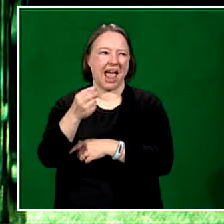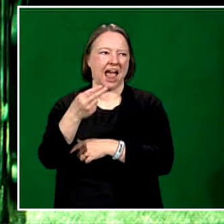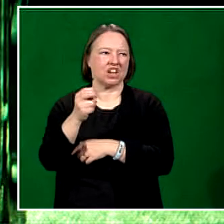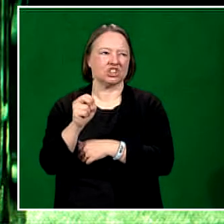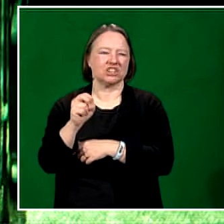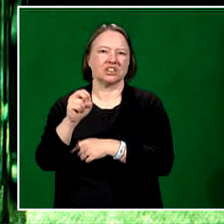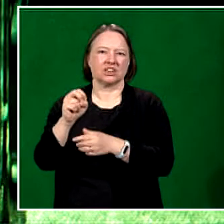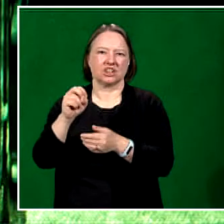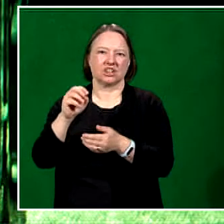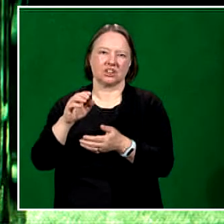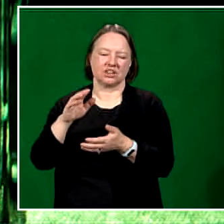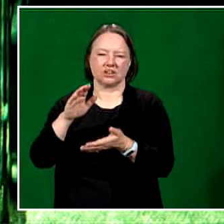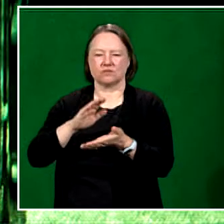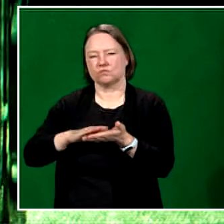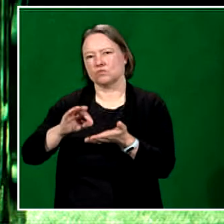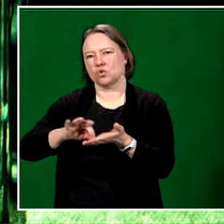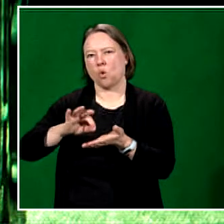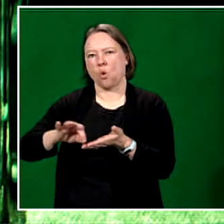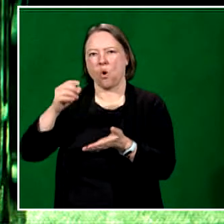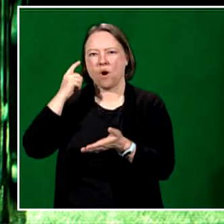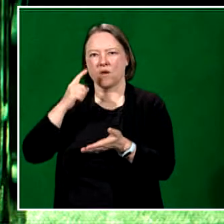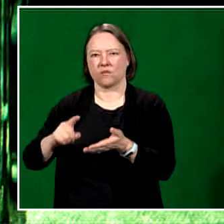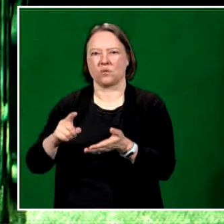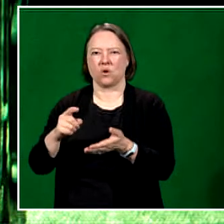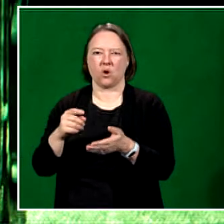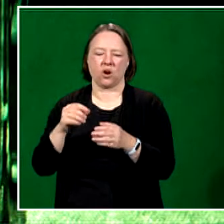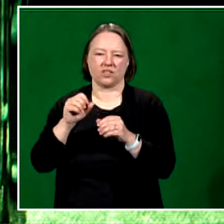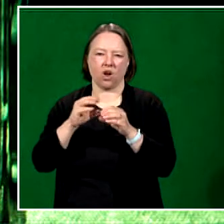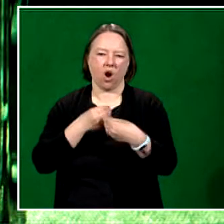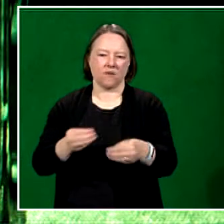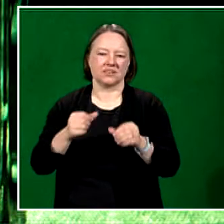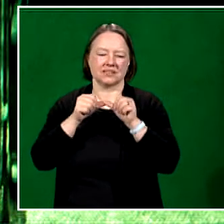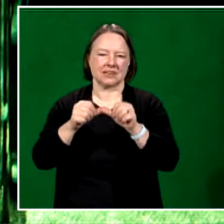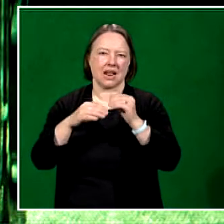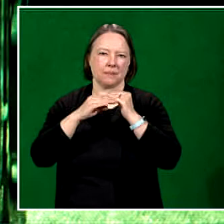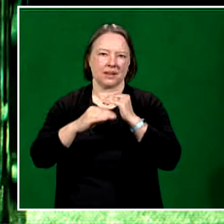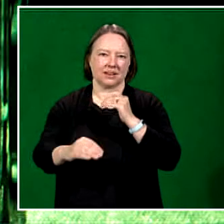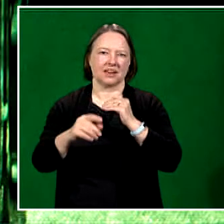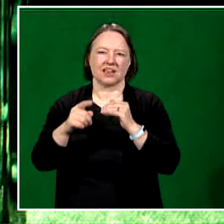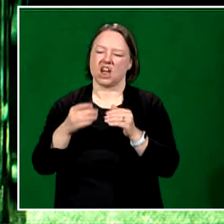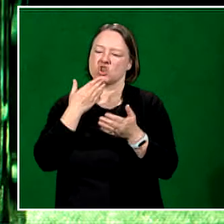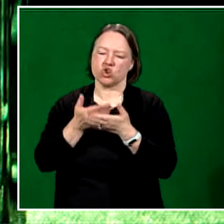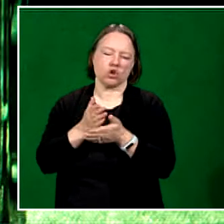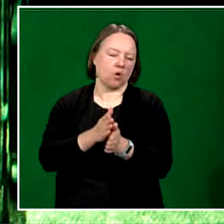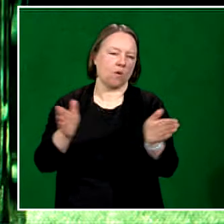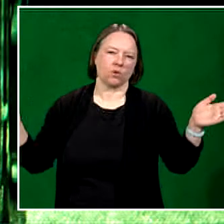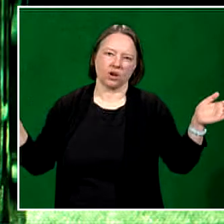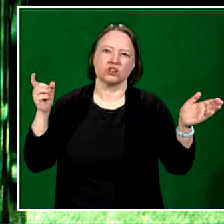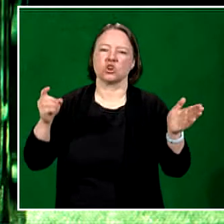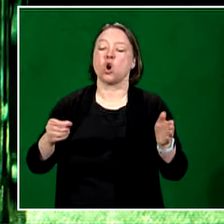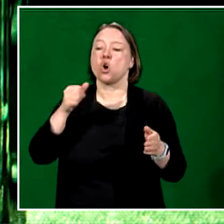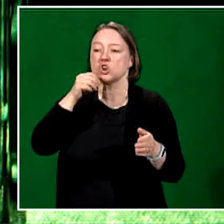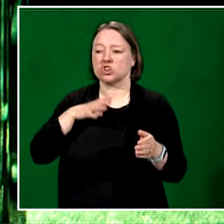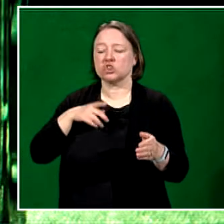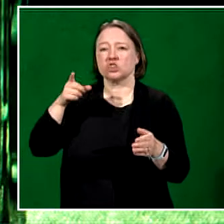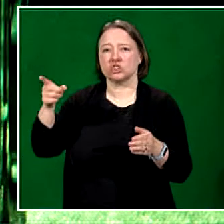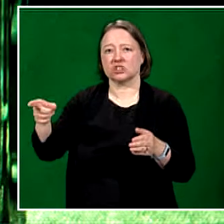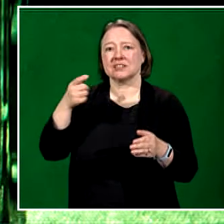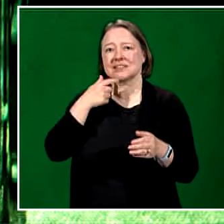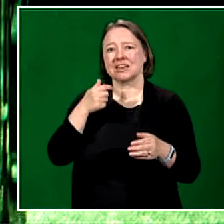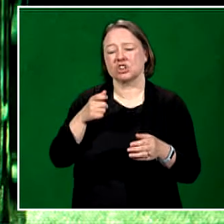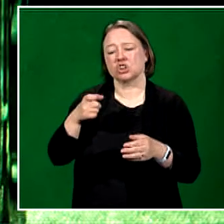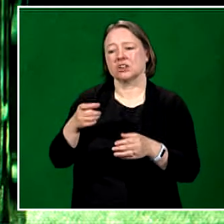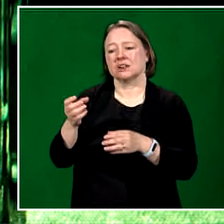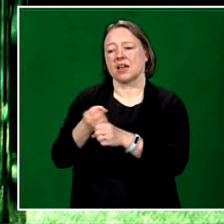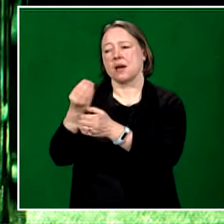of Sustainability. And it just hits everything all around. So she did say that she would be able to direct funds